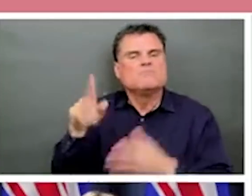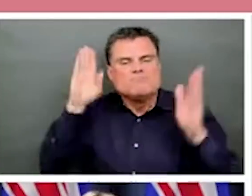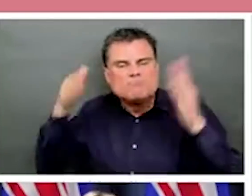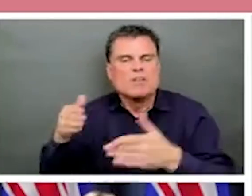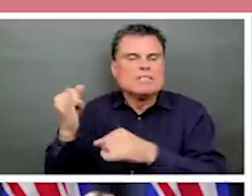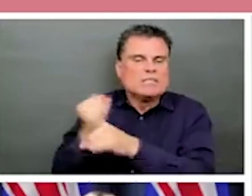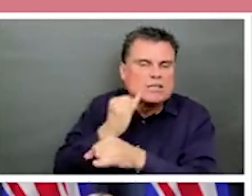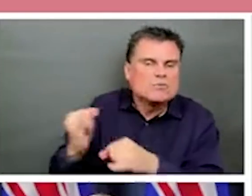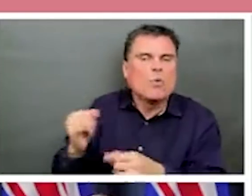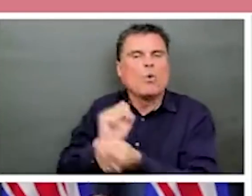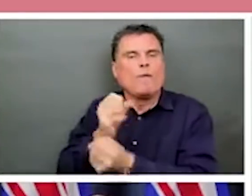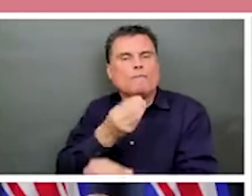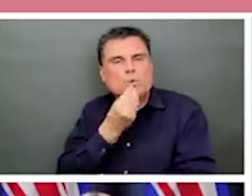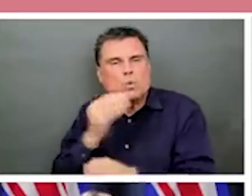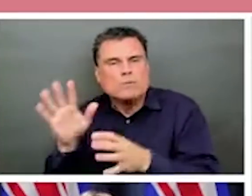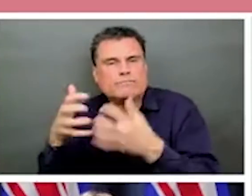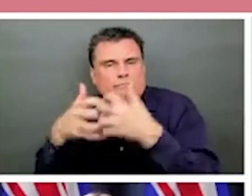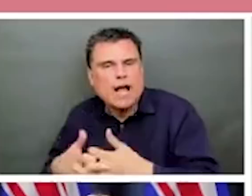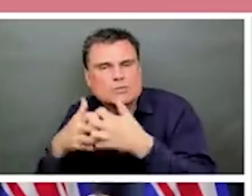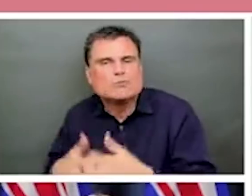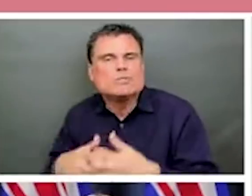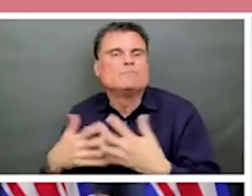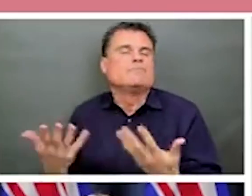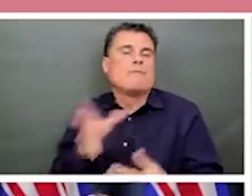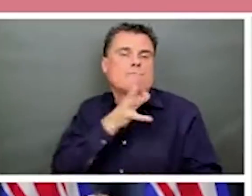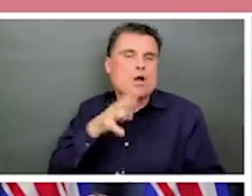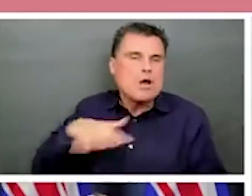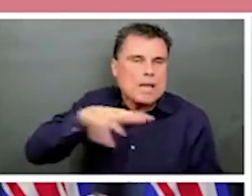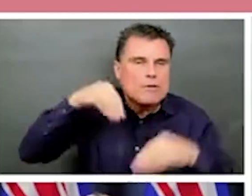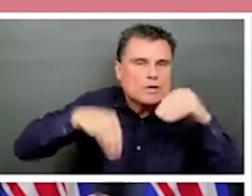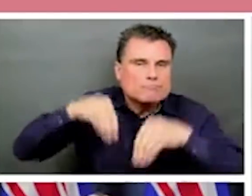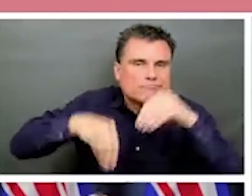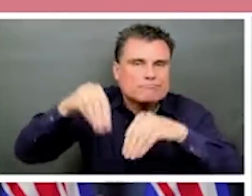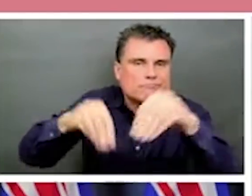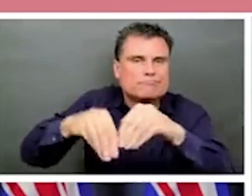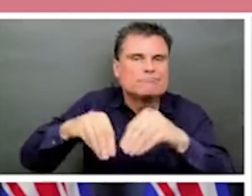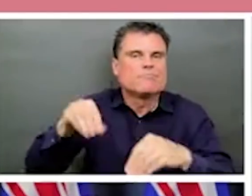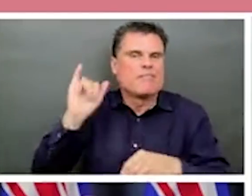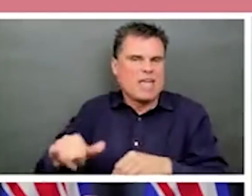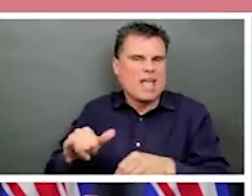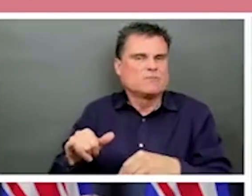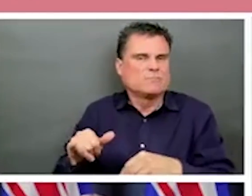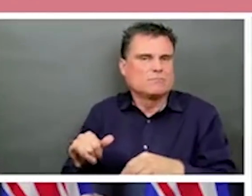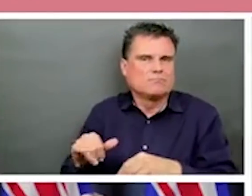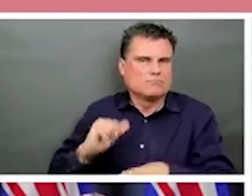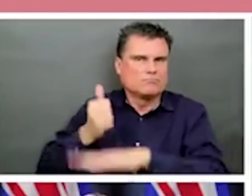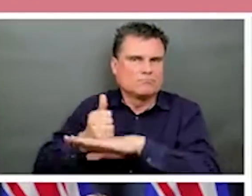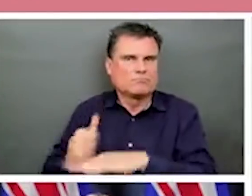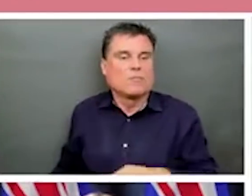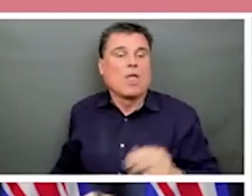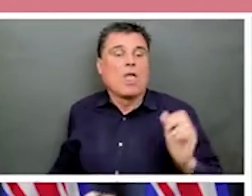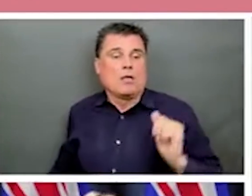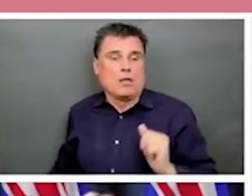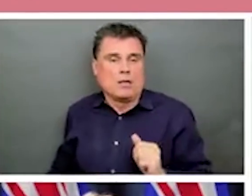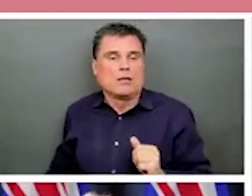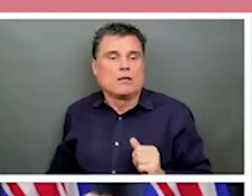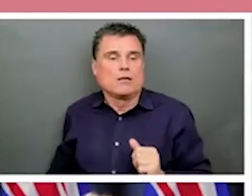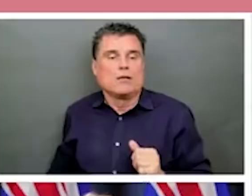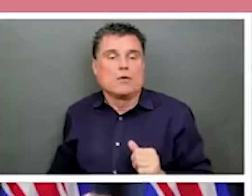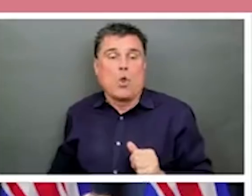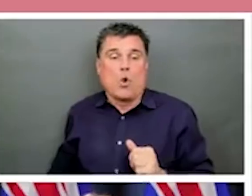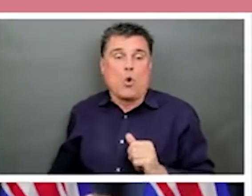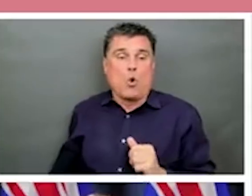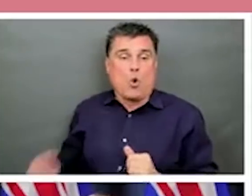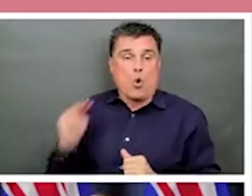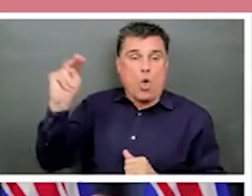number of larger farms and nurseries with shared accommodations. When we look at Northern Health, as I mentioned, that's where